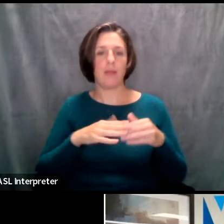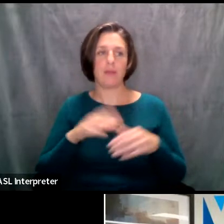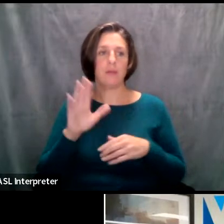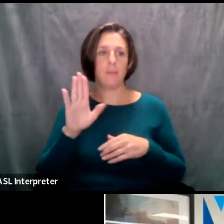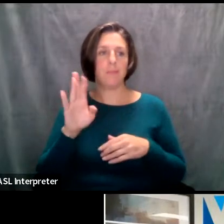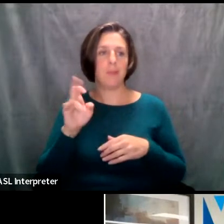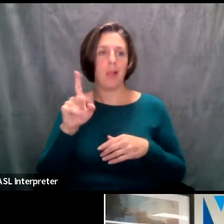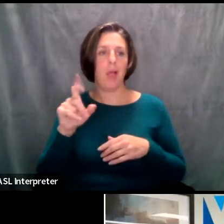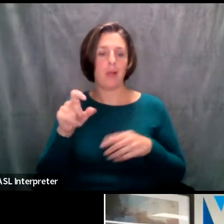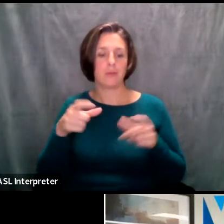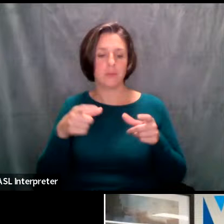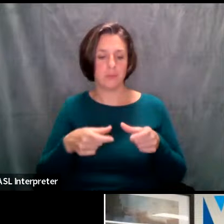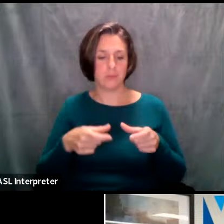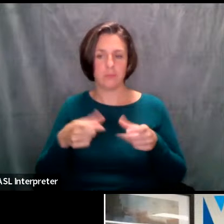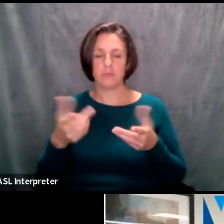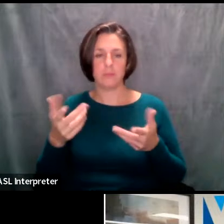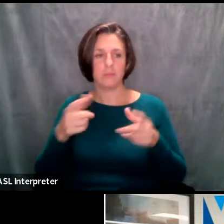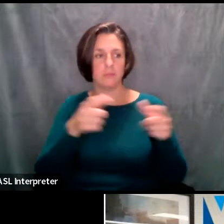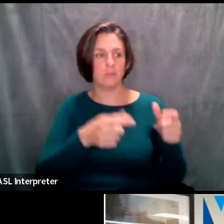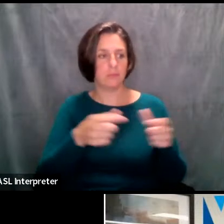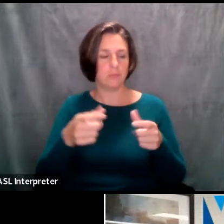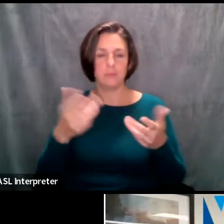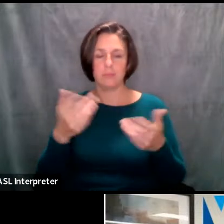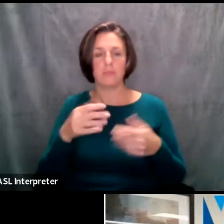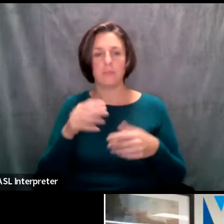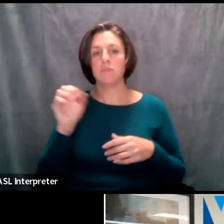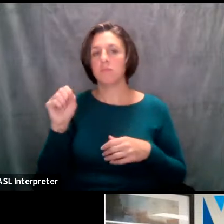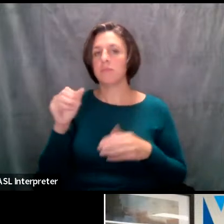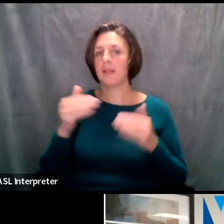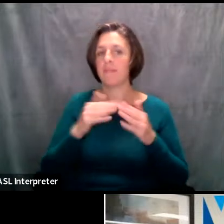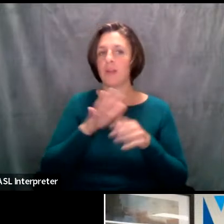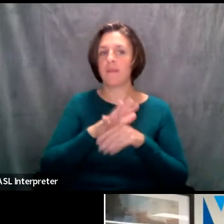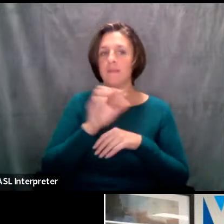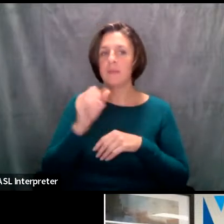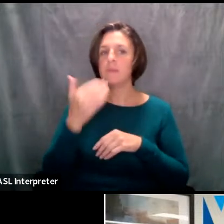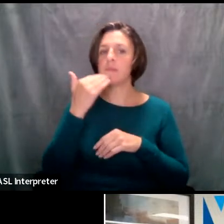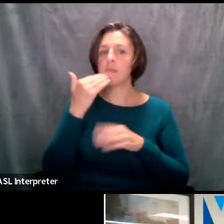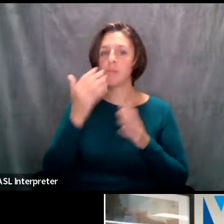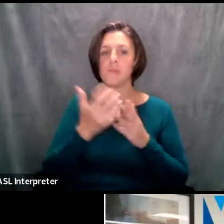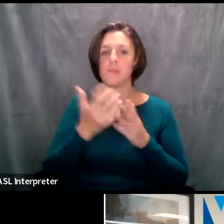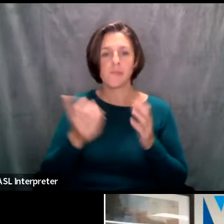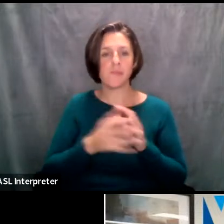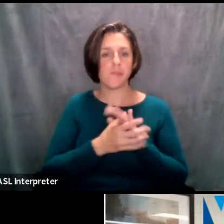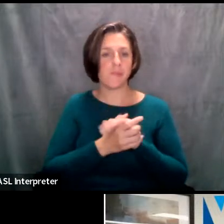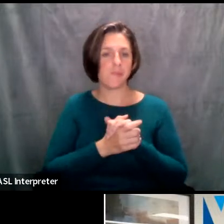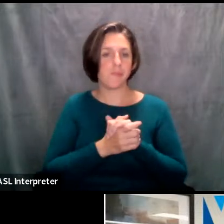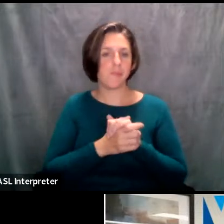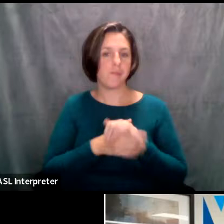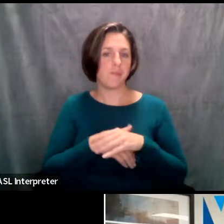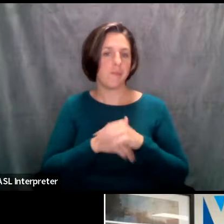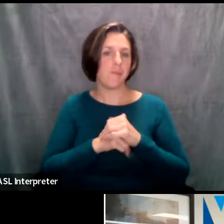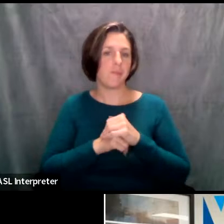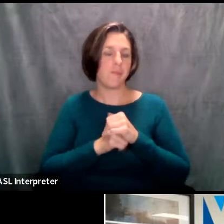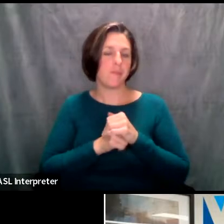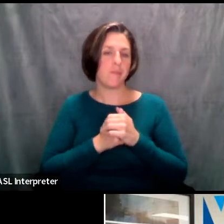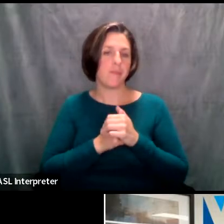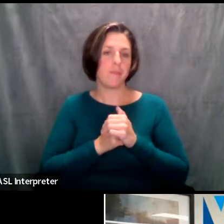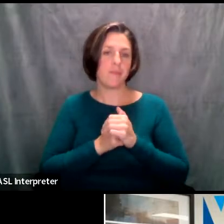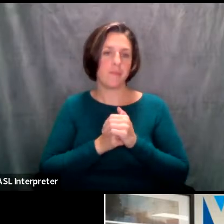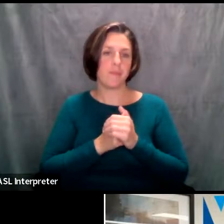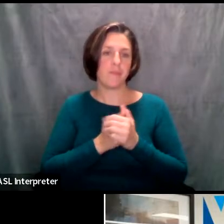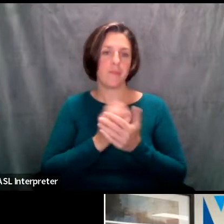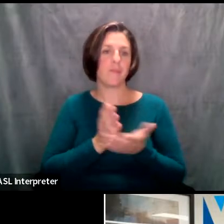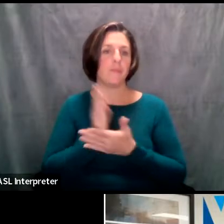enough. Okay. Great. Thank you very much. Thank you. All right, we'll go on to